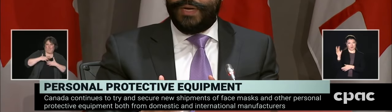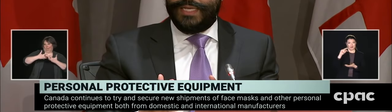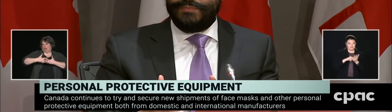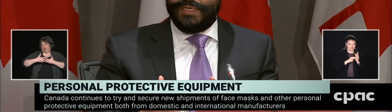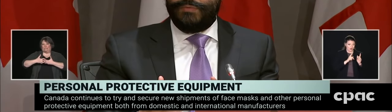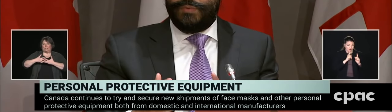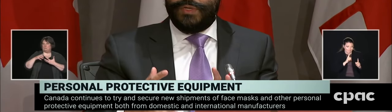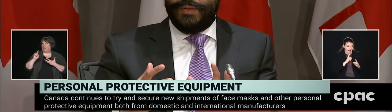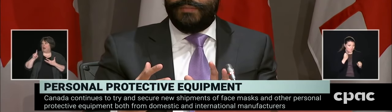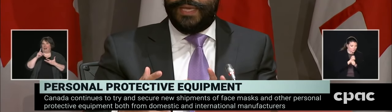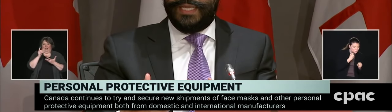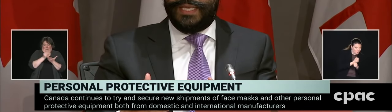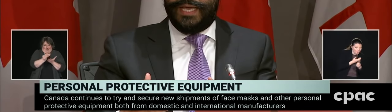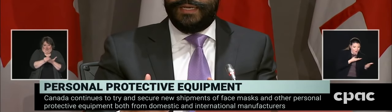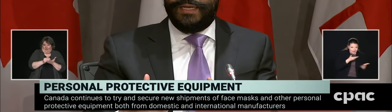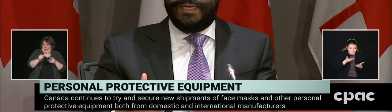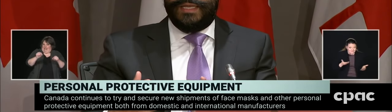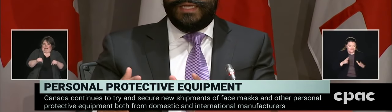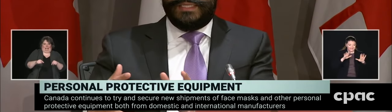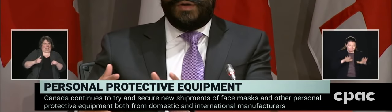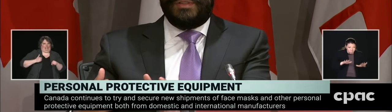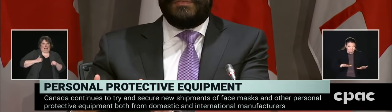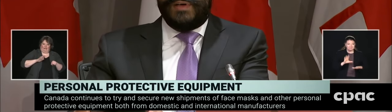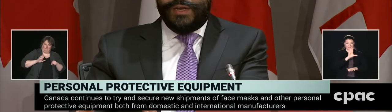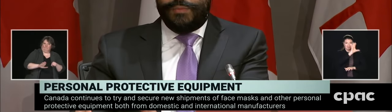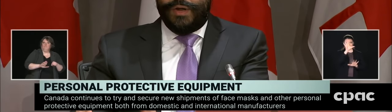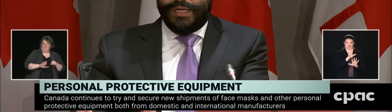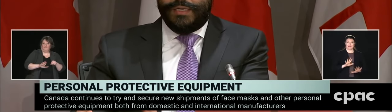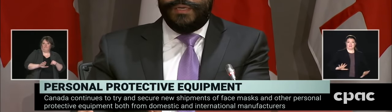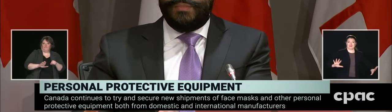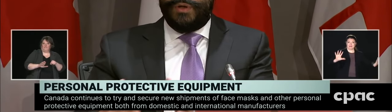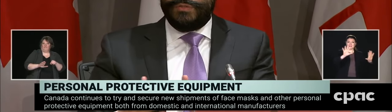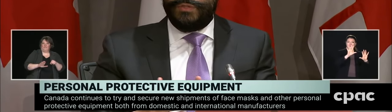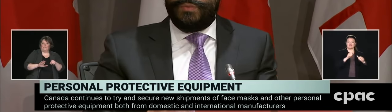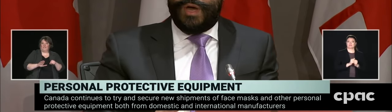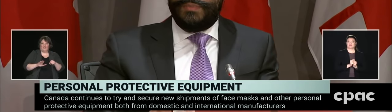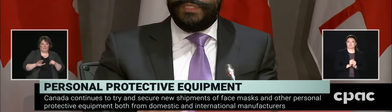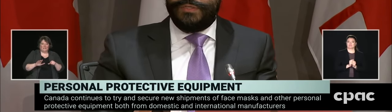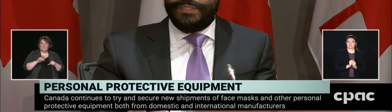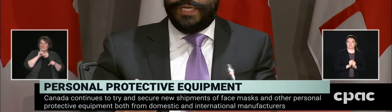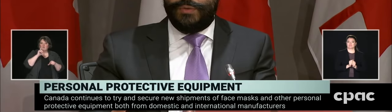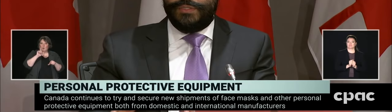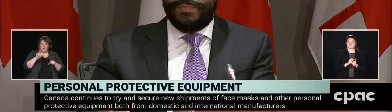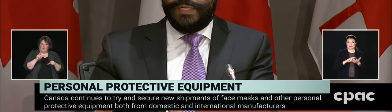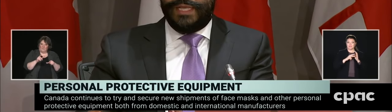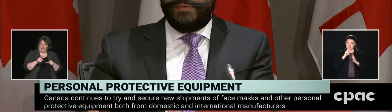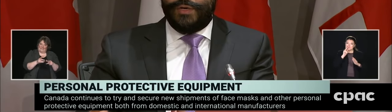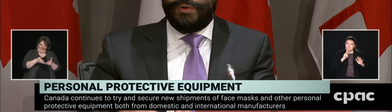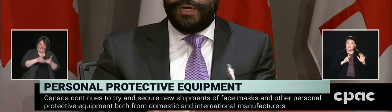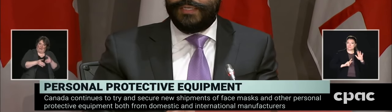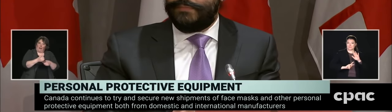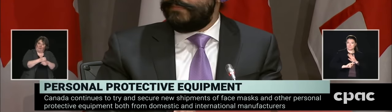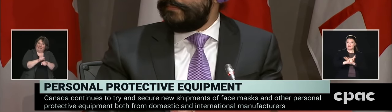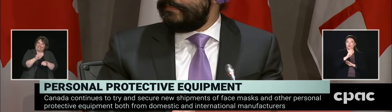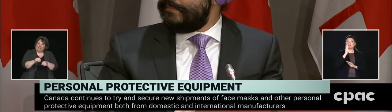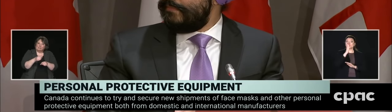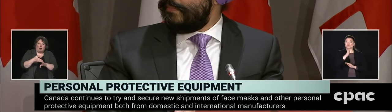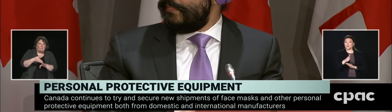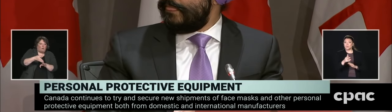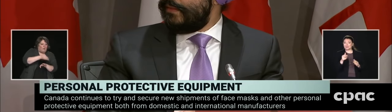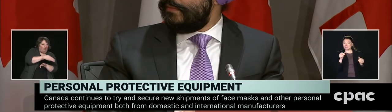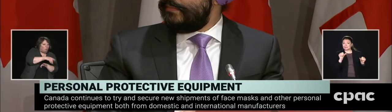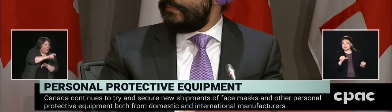that's an important aspect of when we talk about Made in Canada. It's not only the final product, but also the raw materials that go into building that final product.